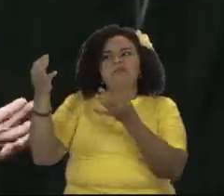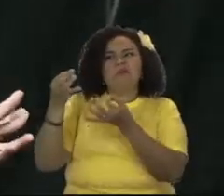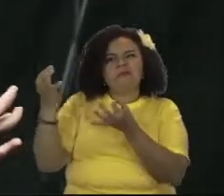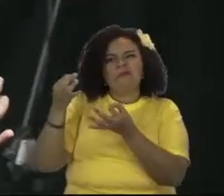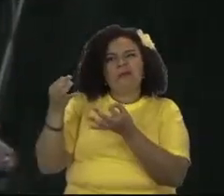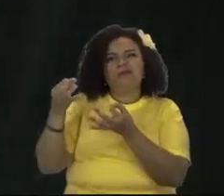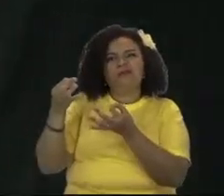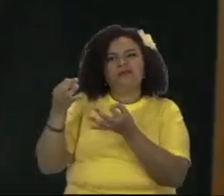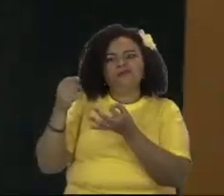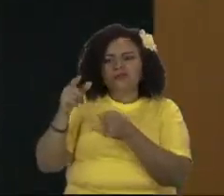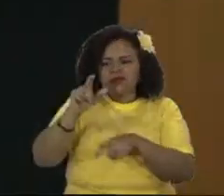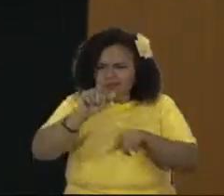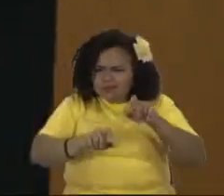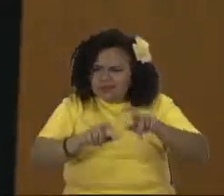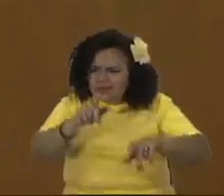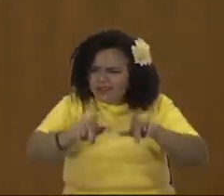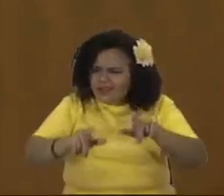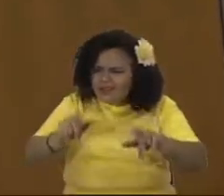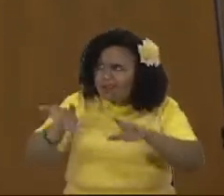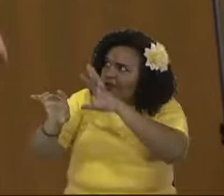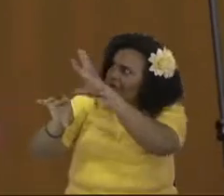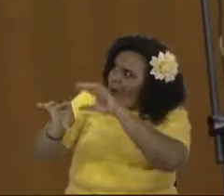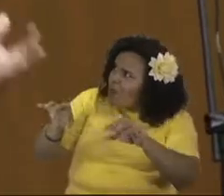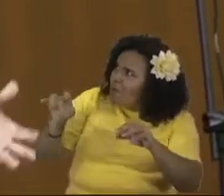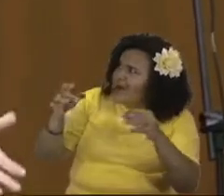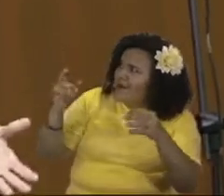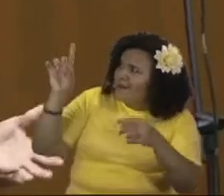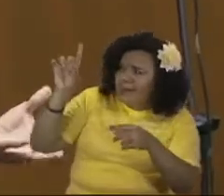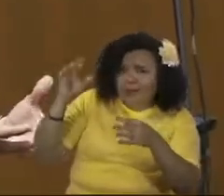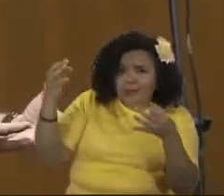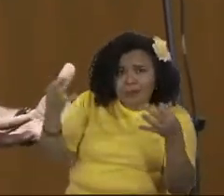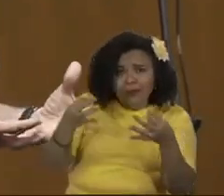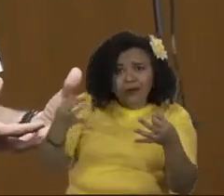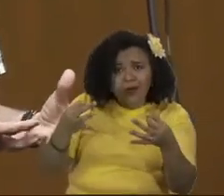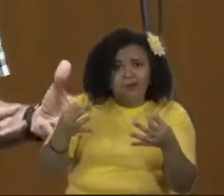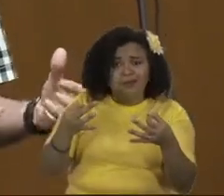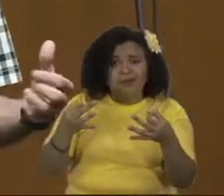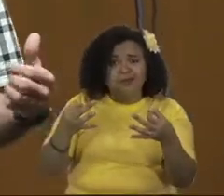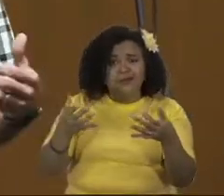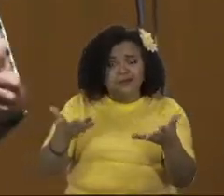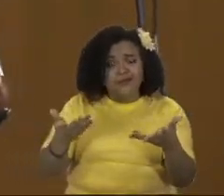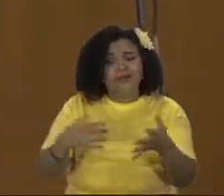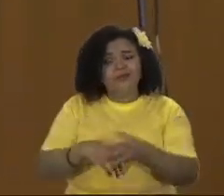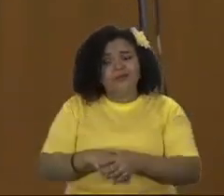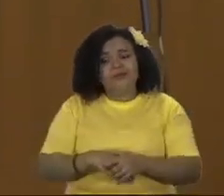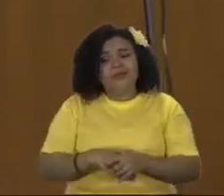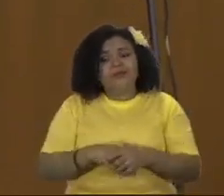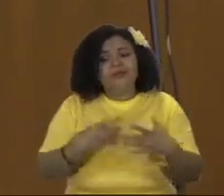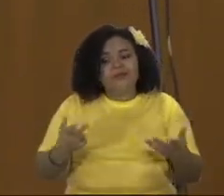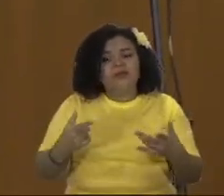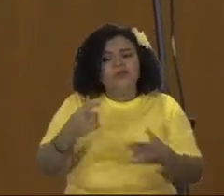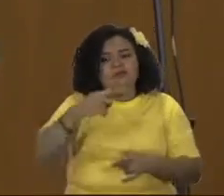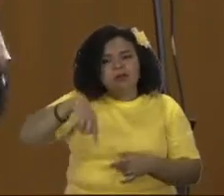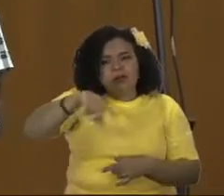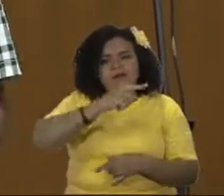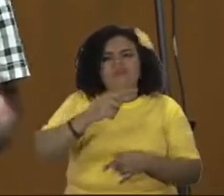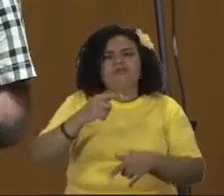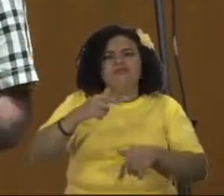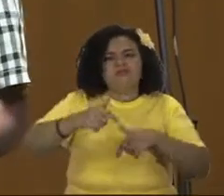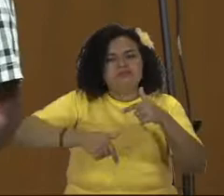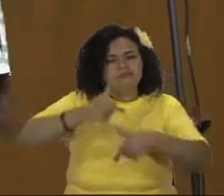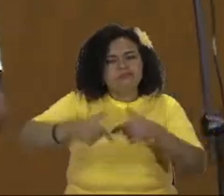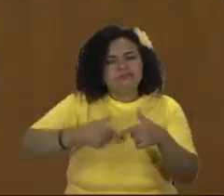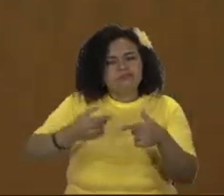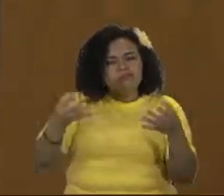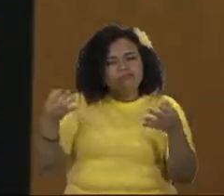image of our Creator, that it is a God of order. That's why we